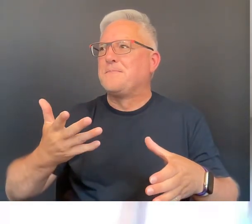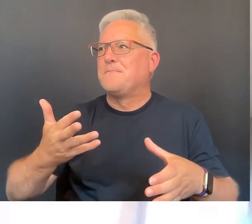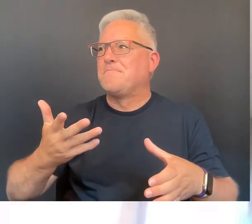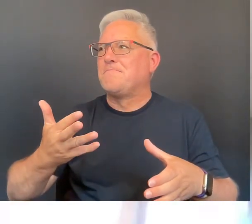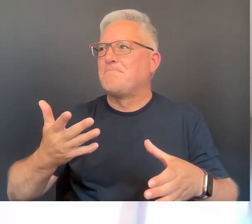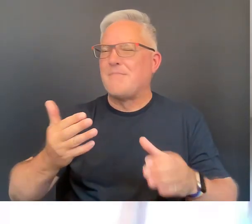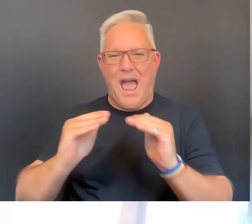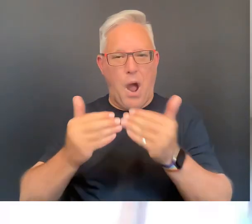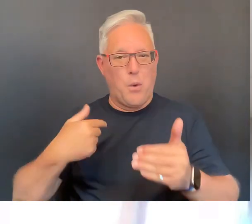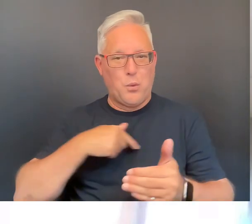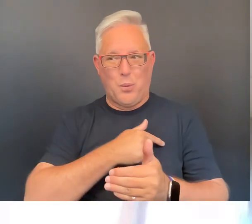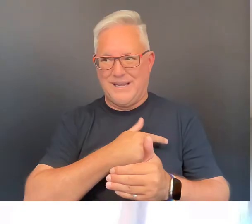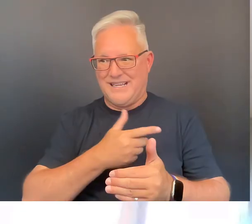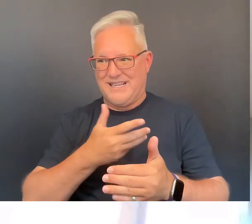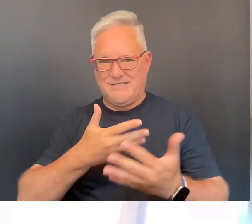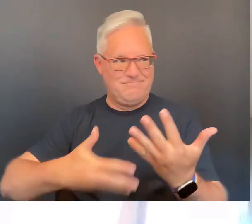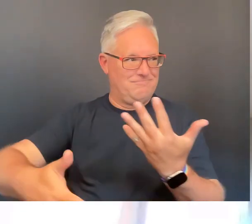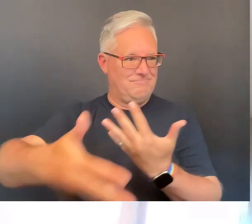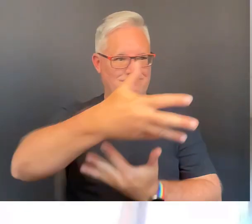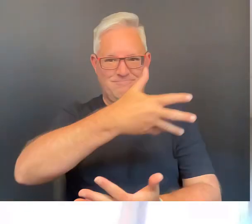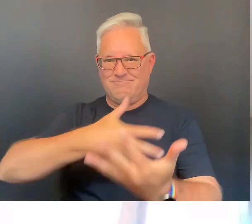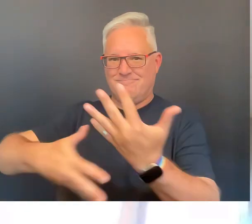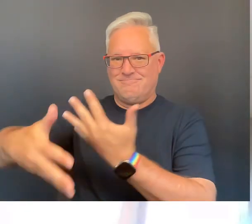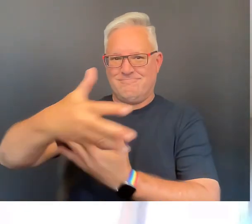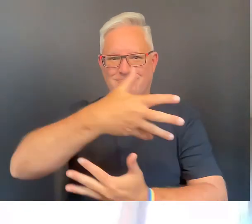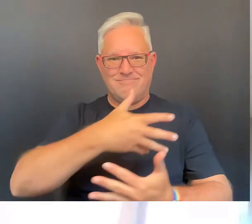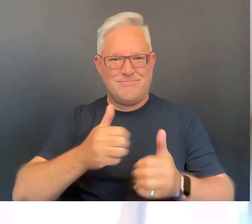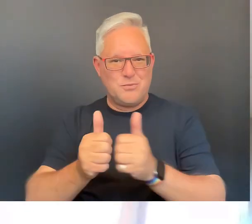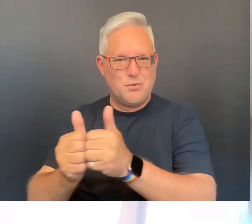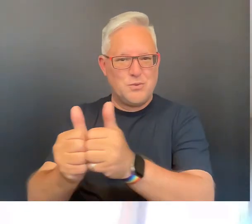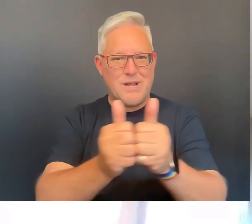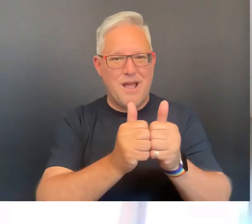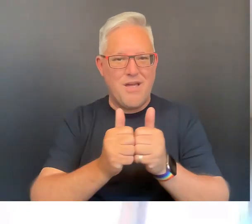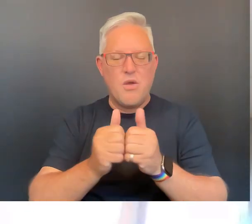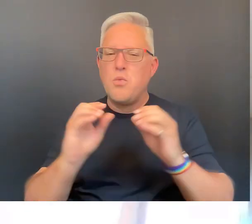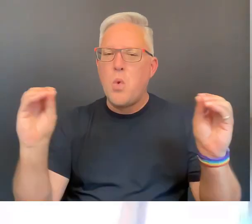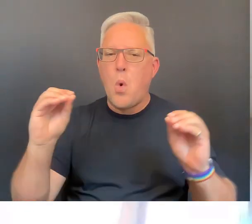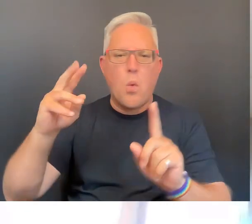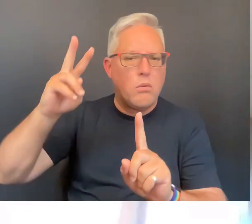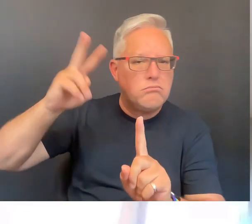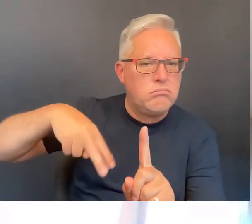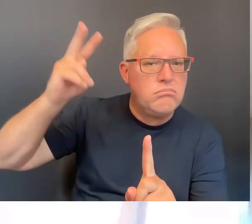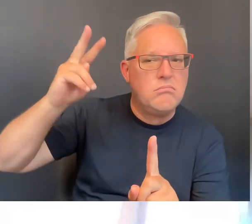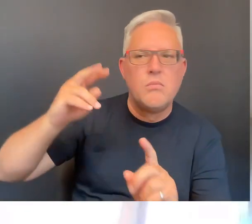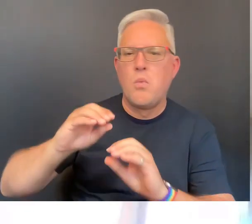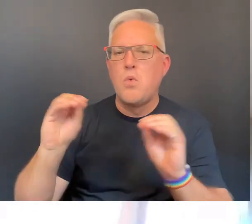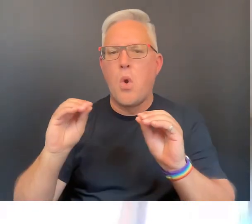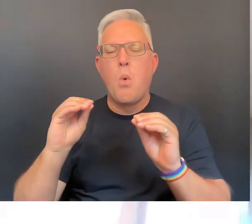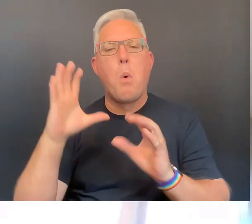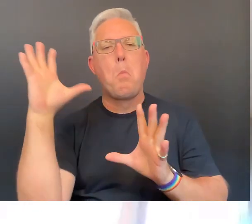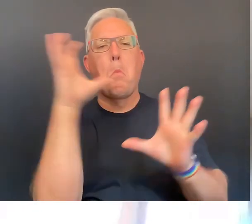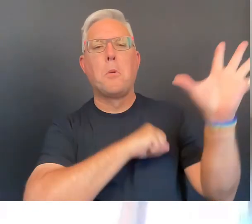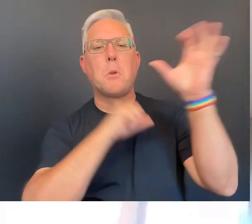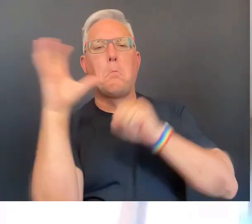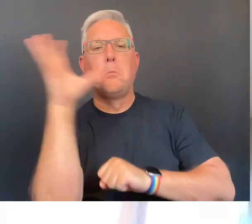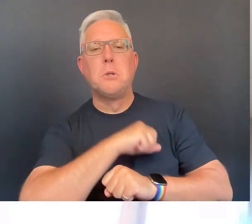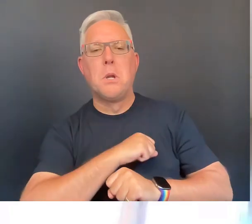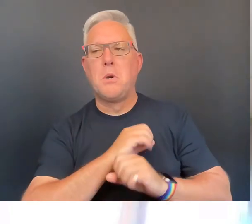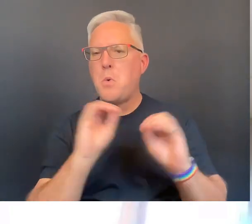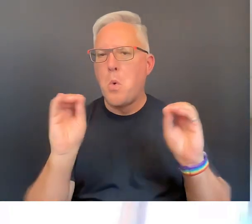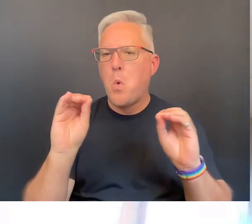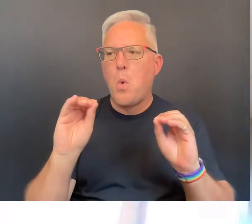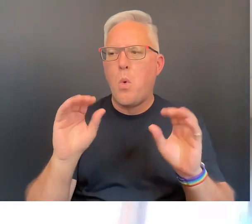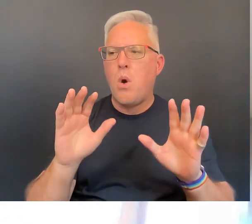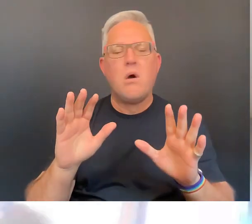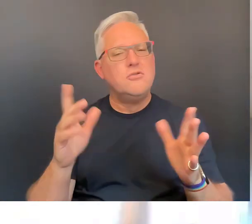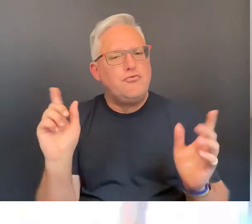how do we be together without judgment or without assumption, without just